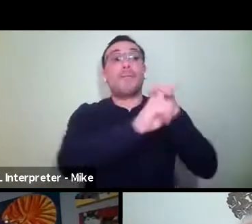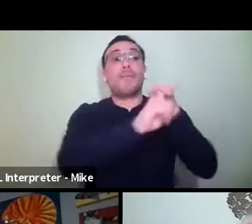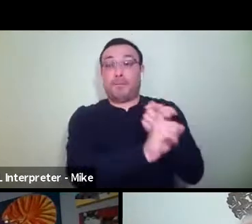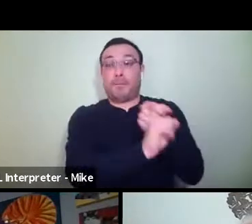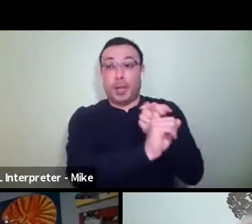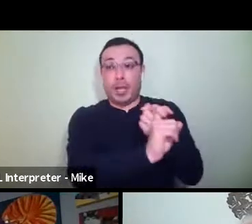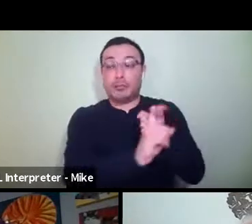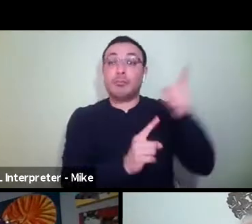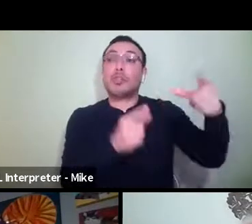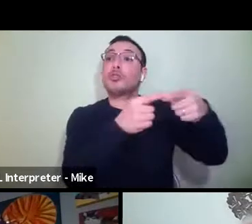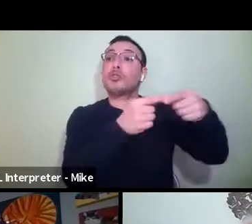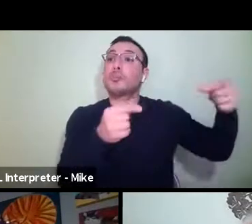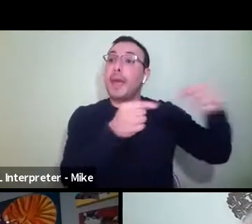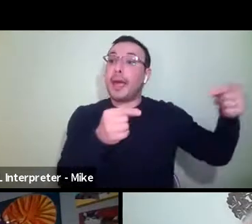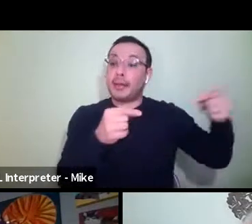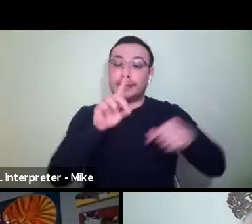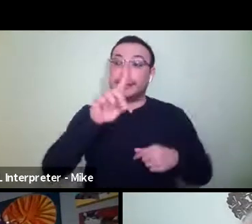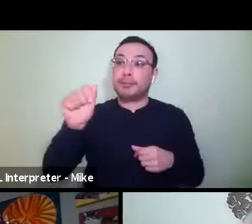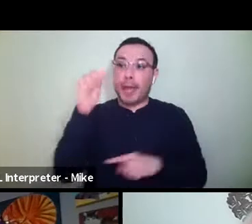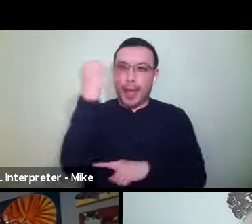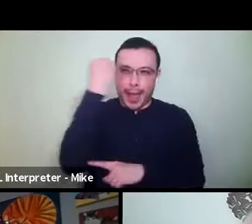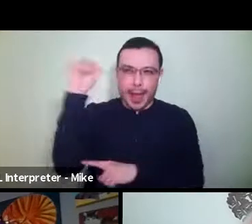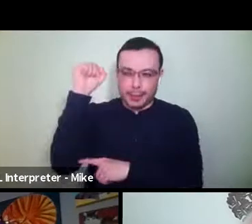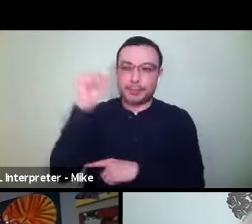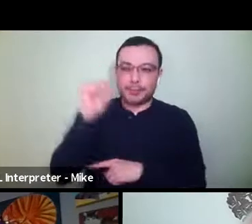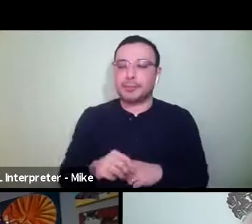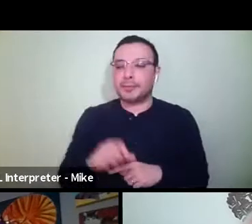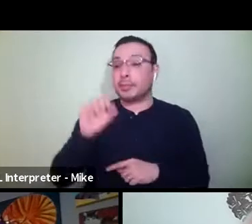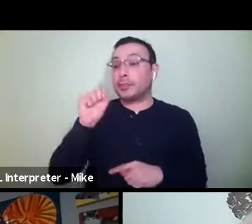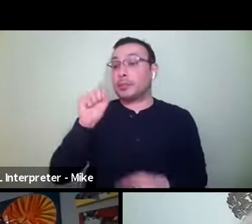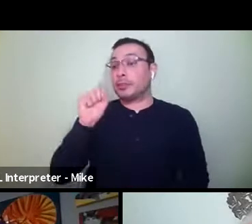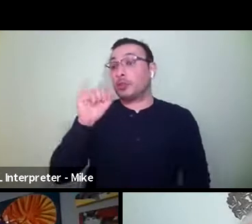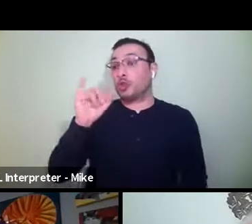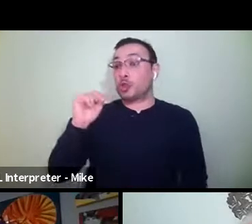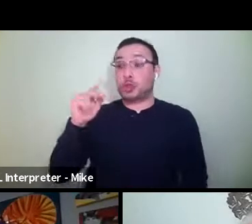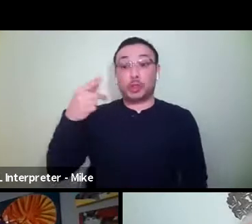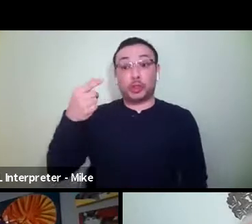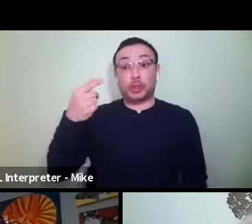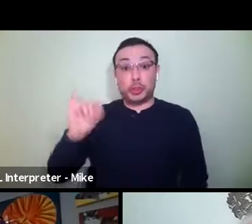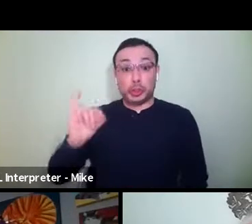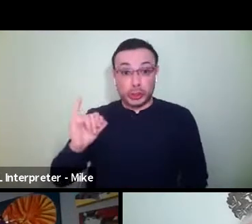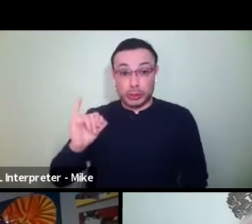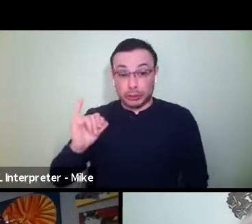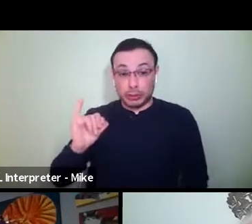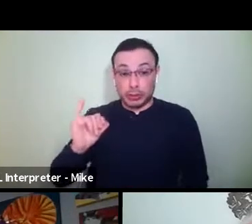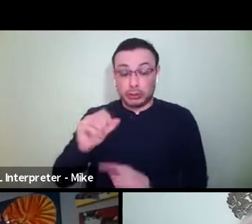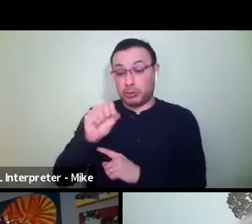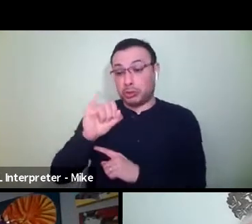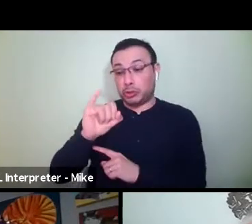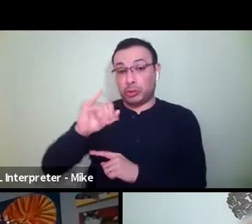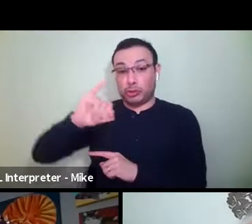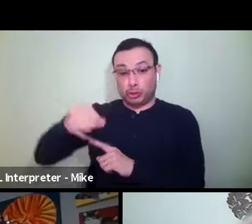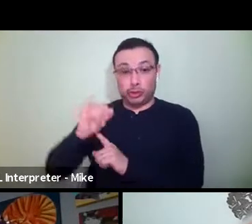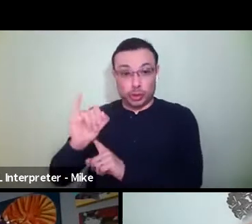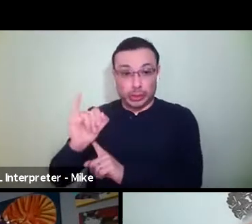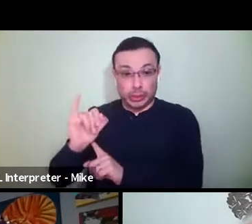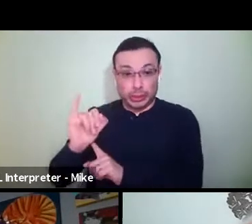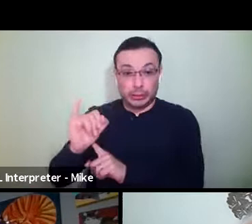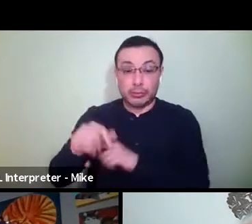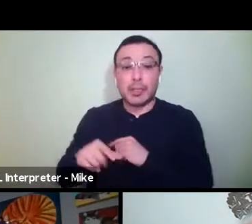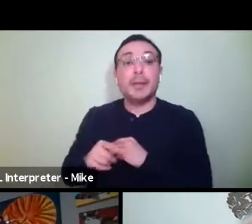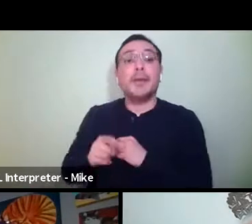in Japan, Shinji Kadota, he said he works to envision a world in